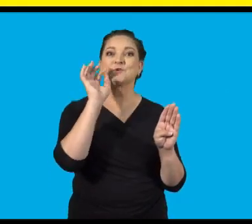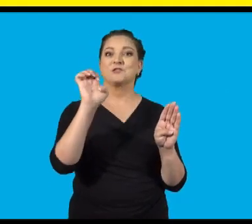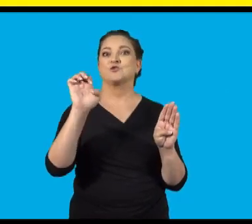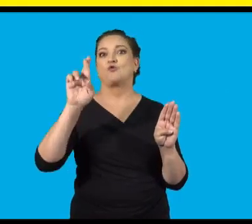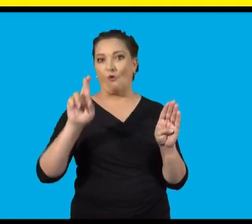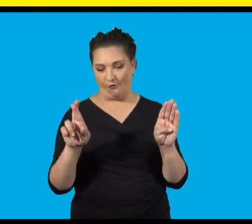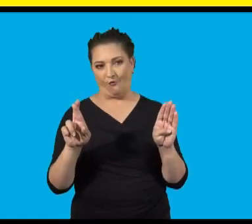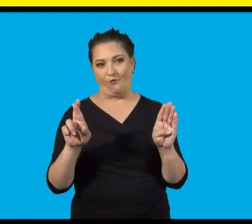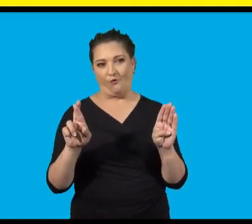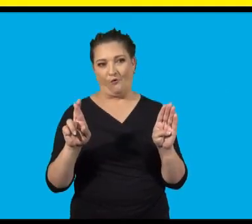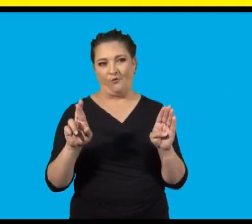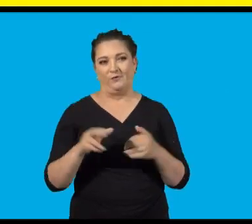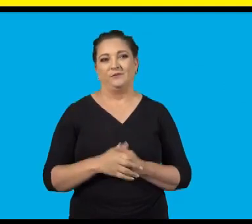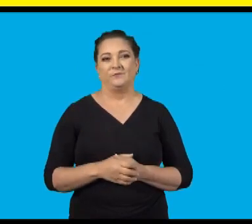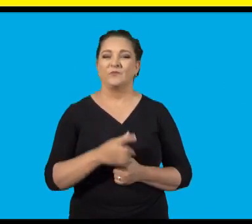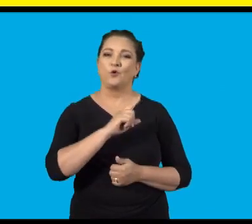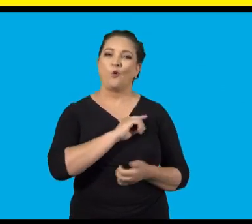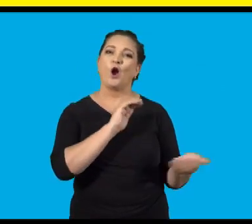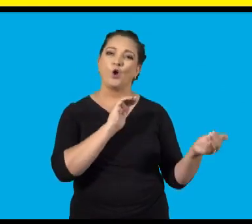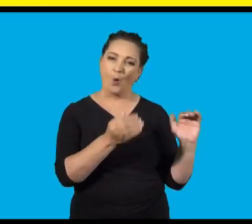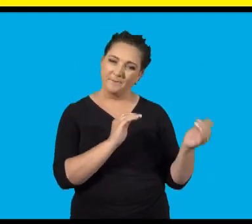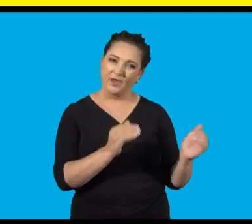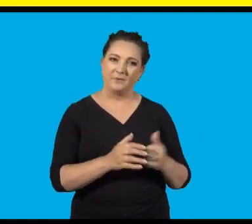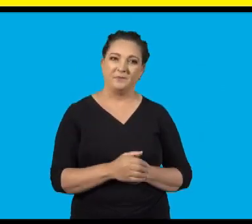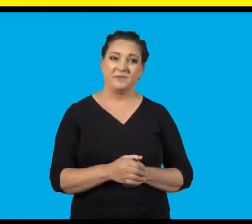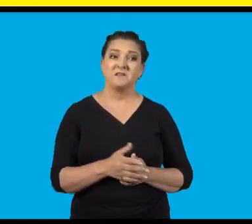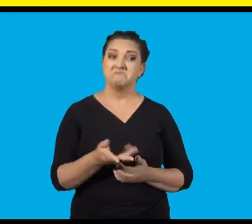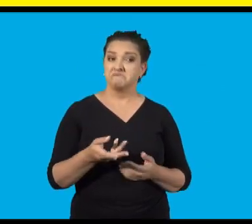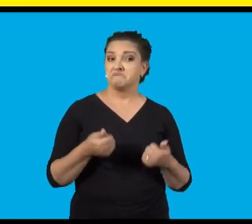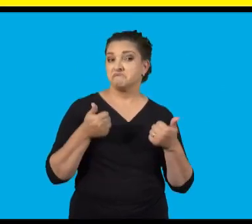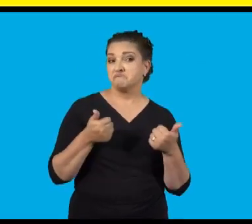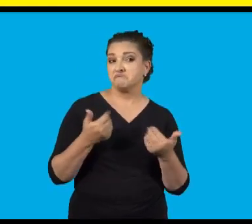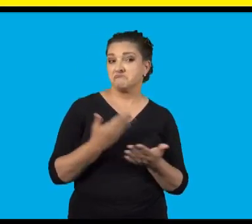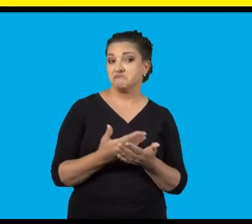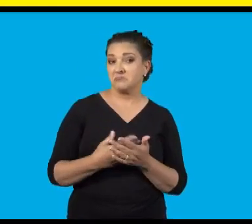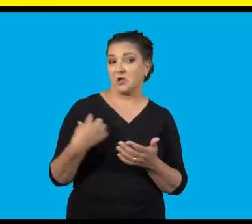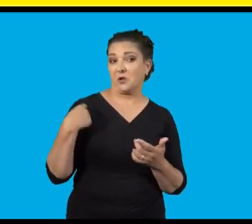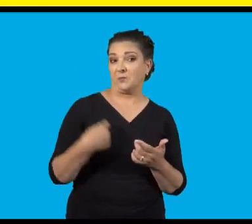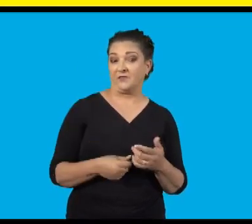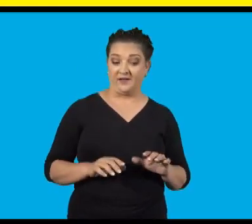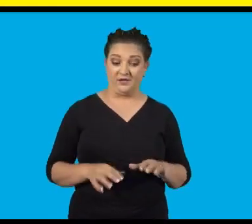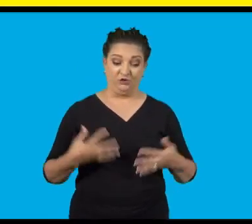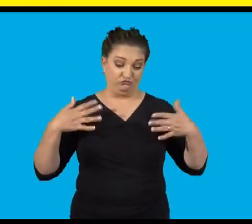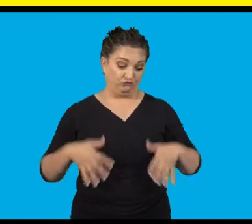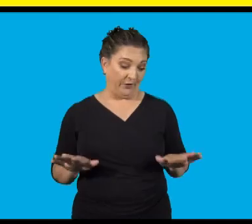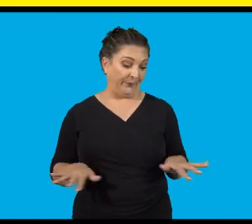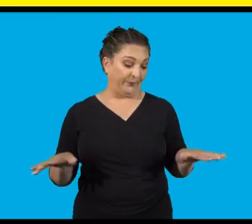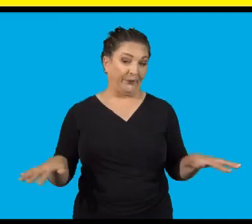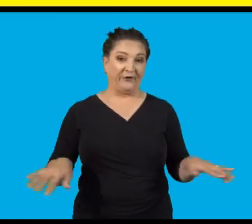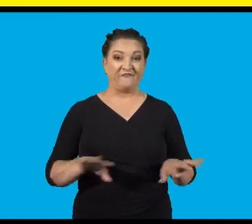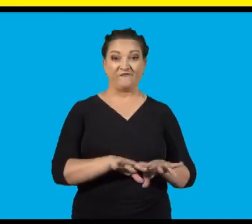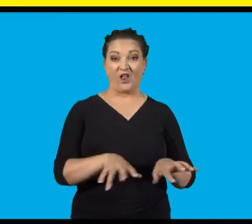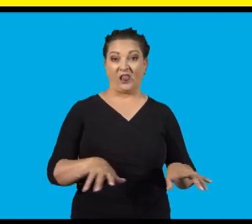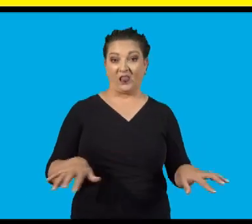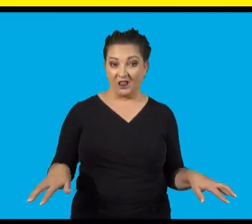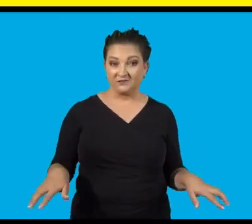sweeter. Okay, the comparative form being used. It will be good to buy your princess a frilly dress,